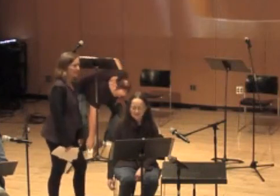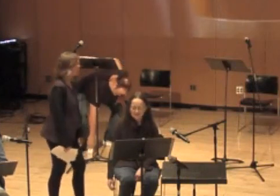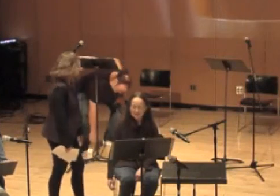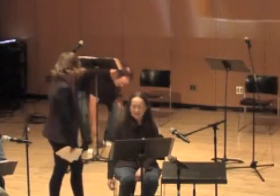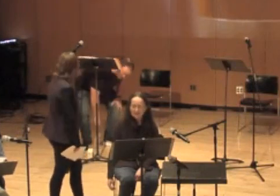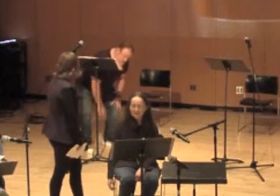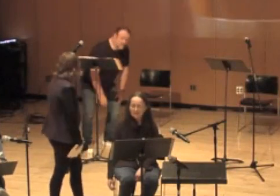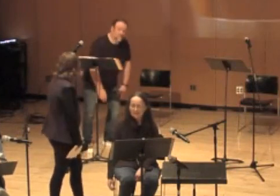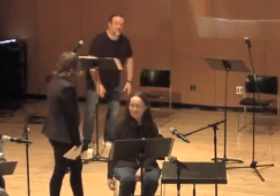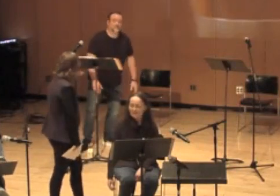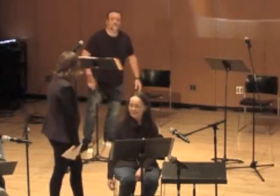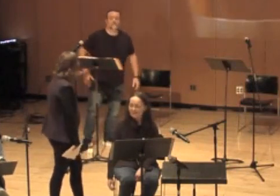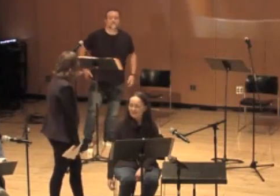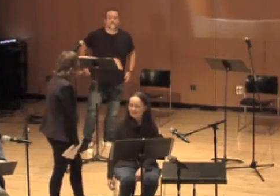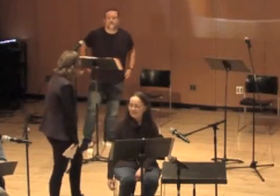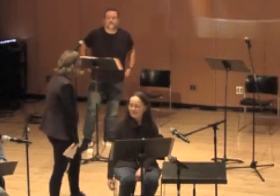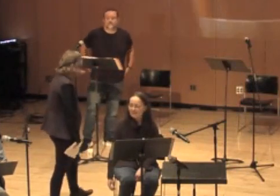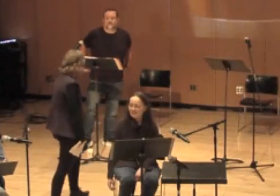we're still waiting on a couple